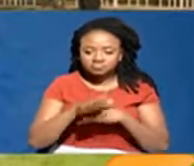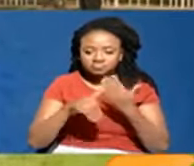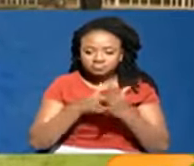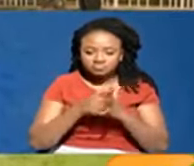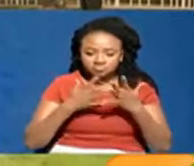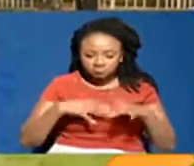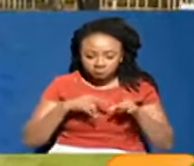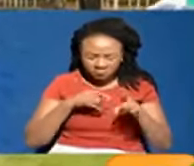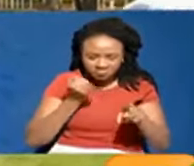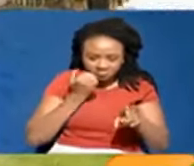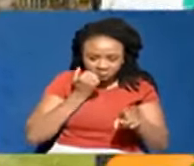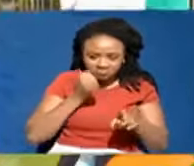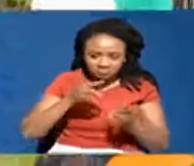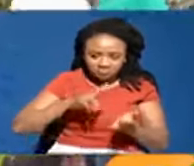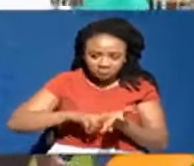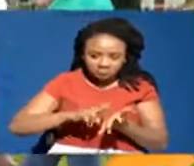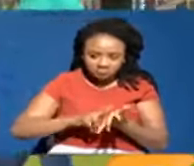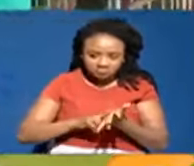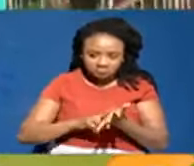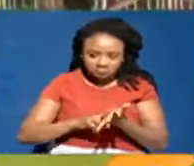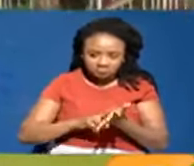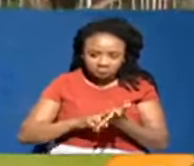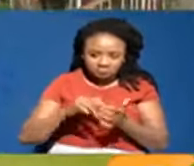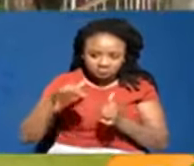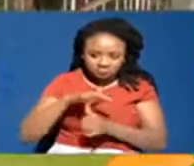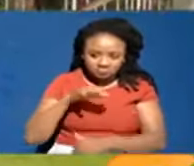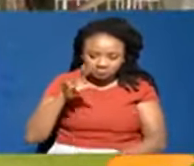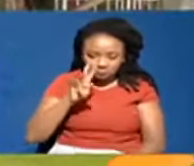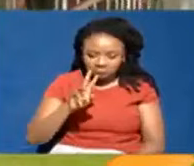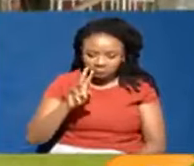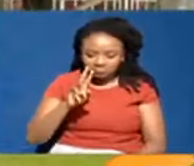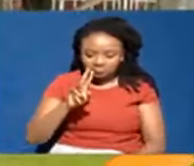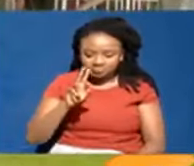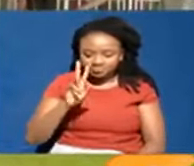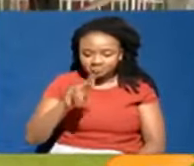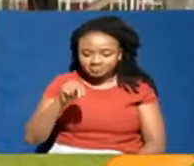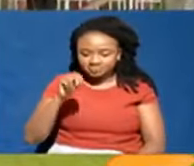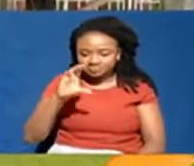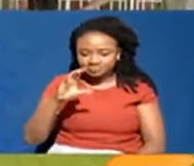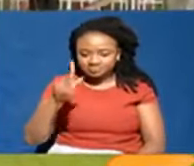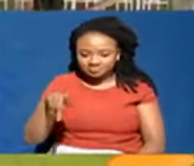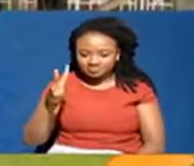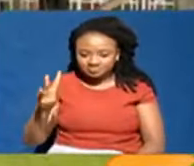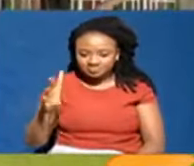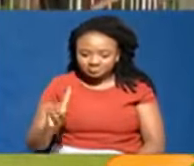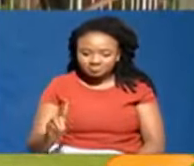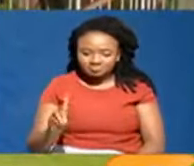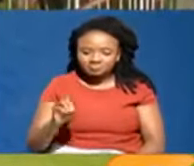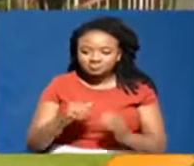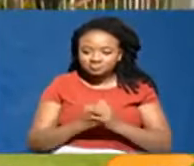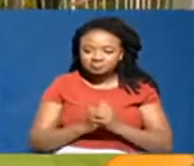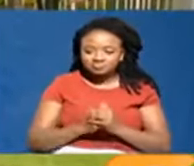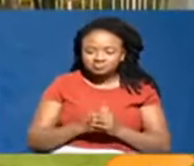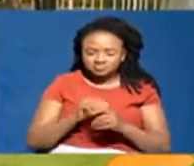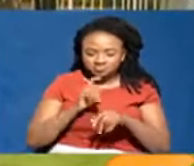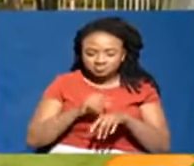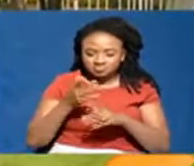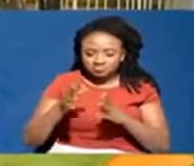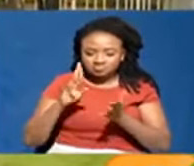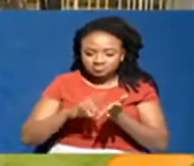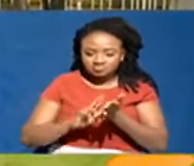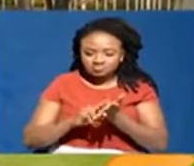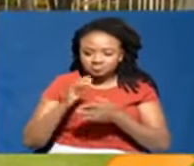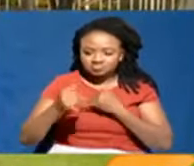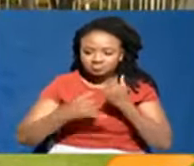disease are registered as persons with disability. So they are considered as persons with disability. So having been registered as persons with disability, so they